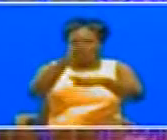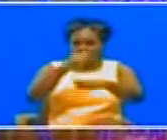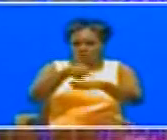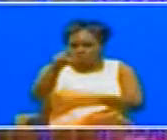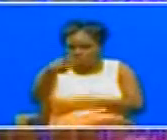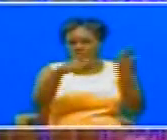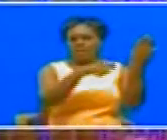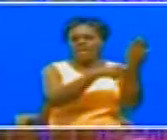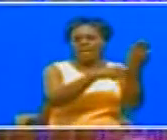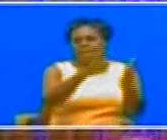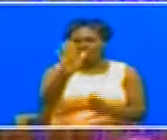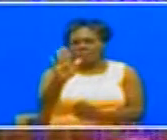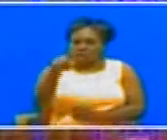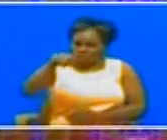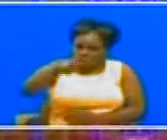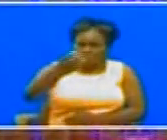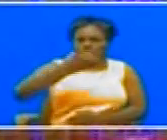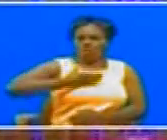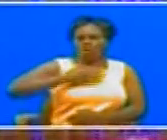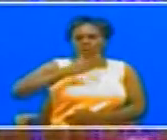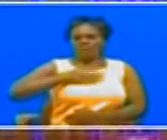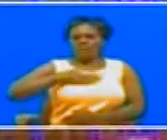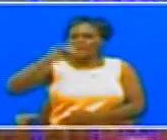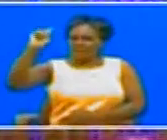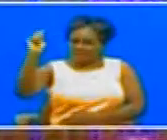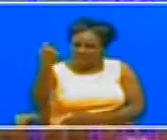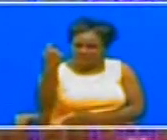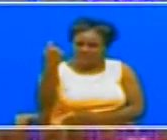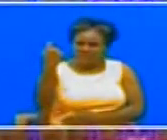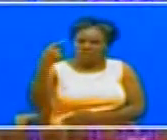by name. You are mine. You can put Kenya in there. Kenya, you are mine.